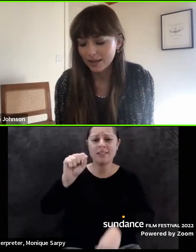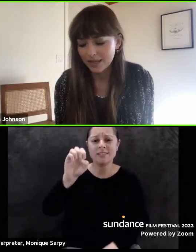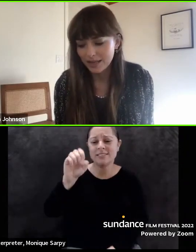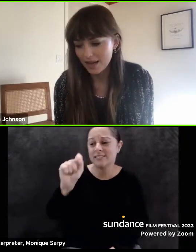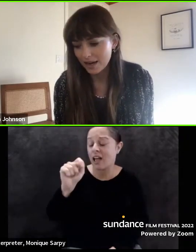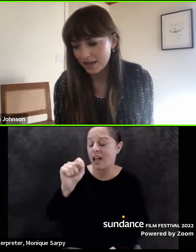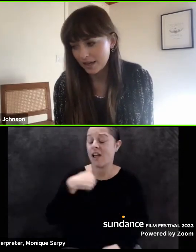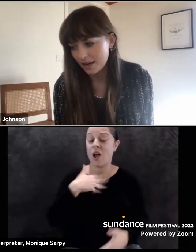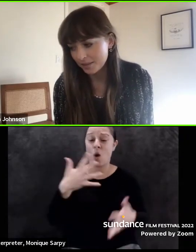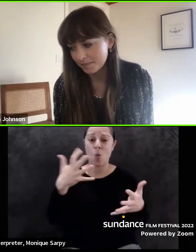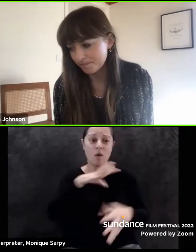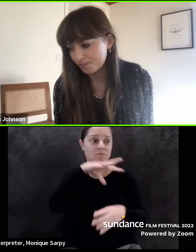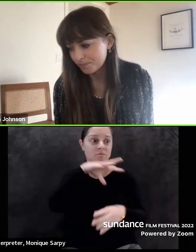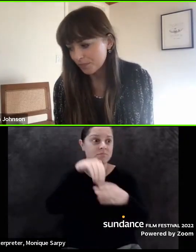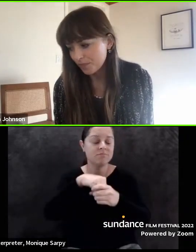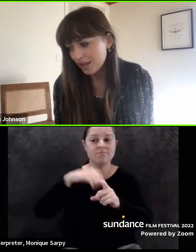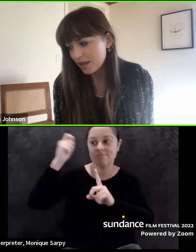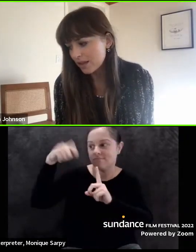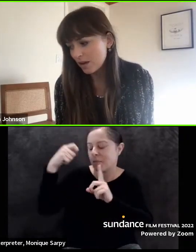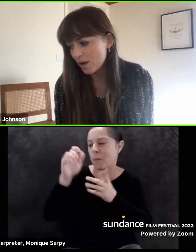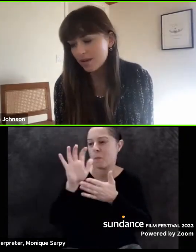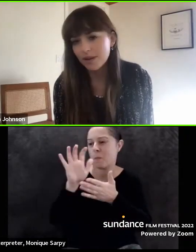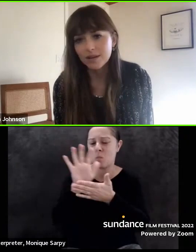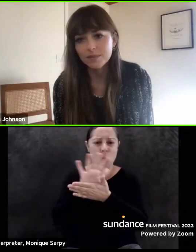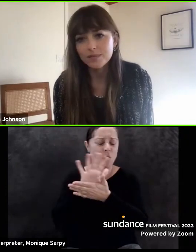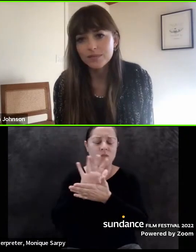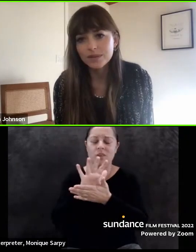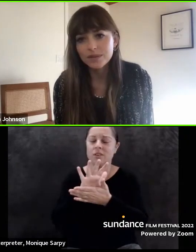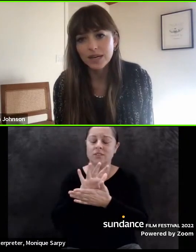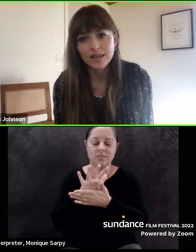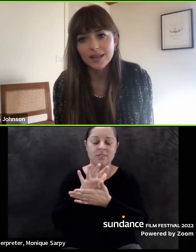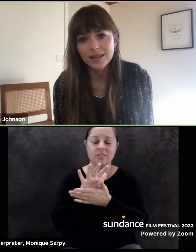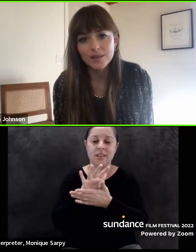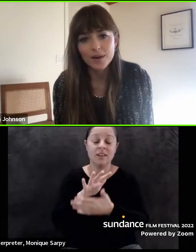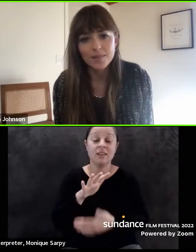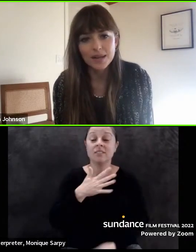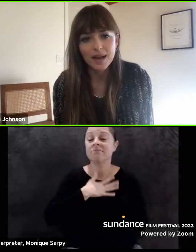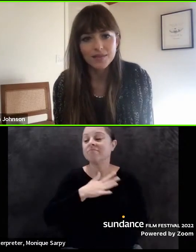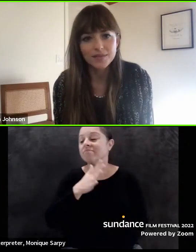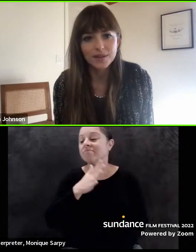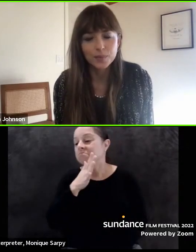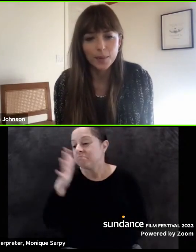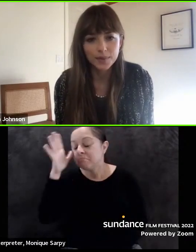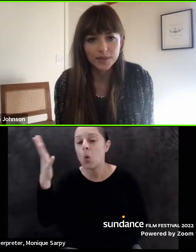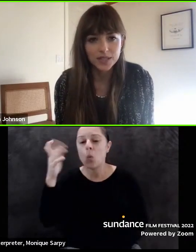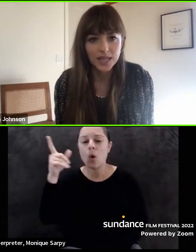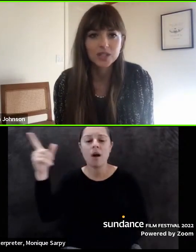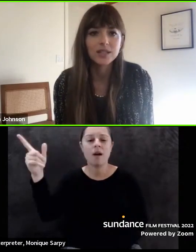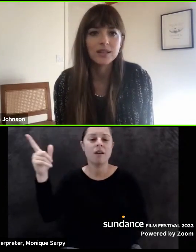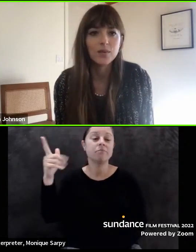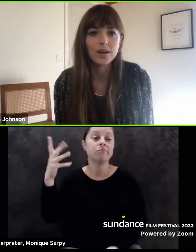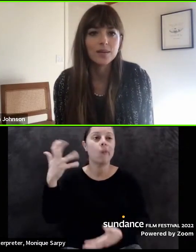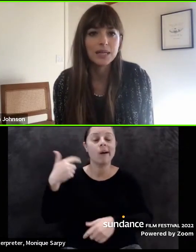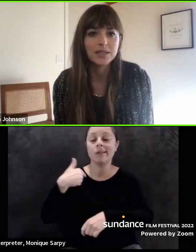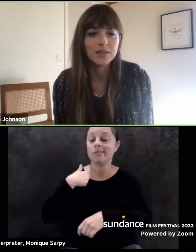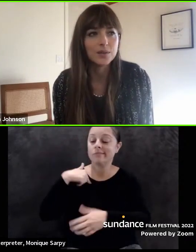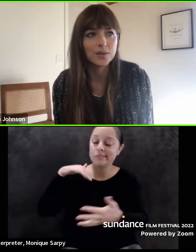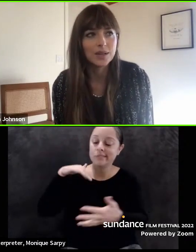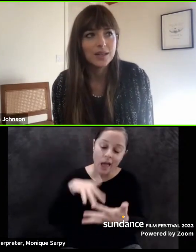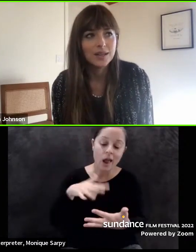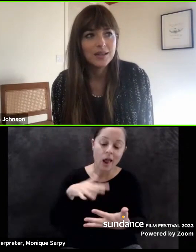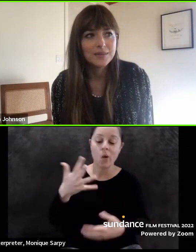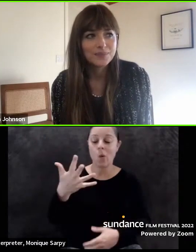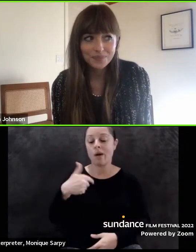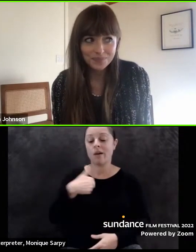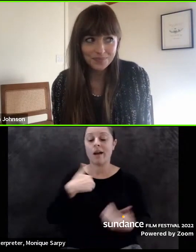so badly. And I think they wanted me to study, and they wanted me to have a proper education. They wanted me